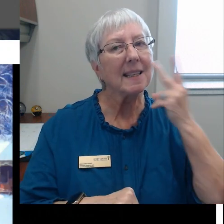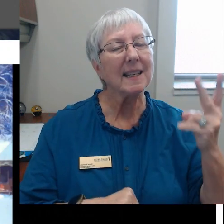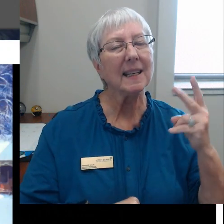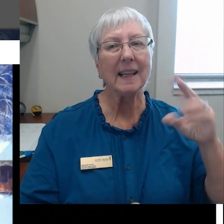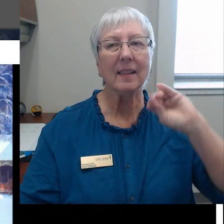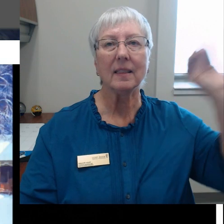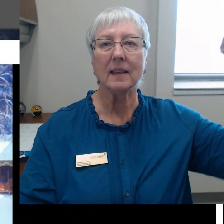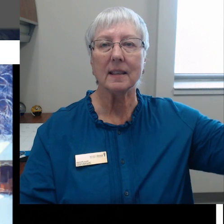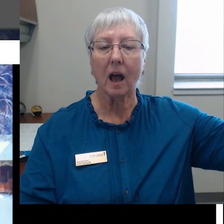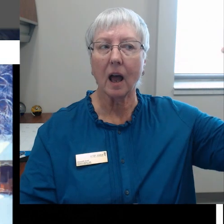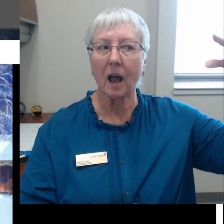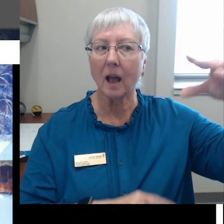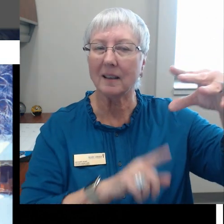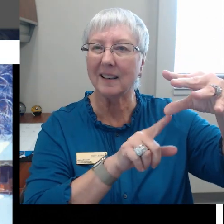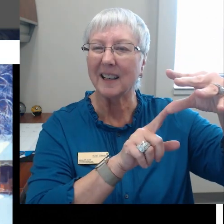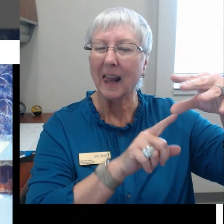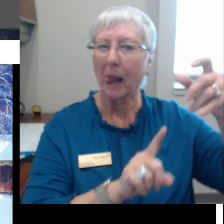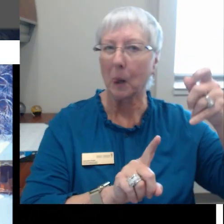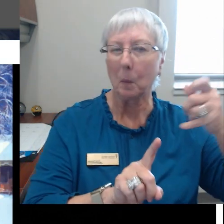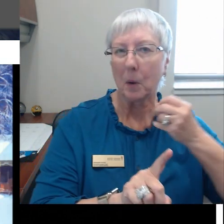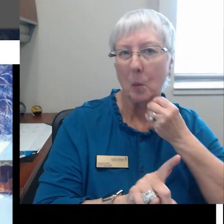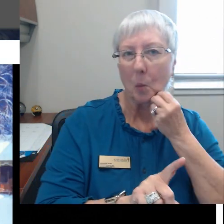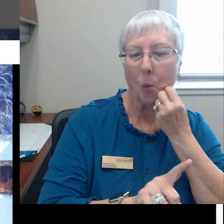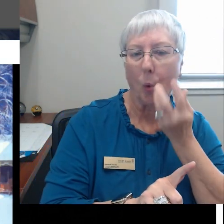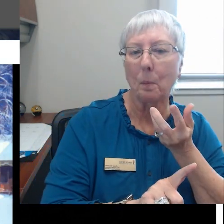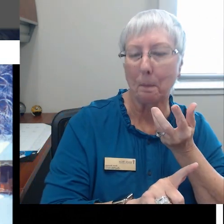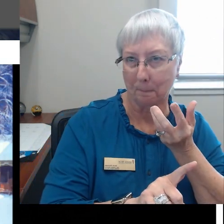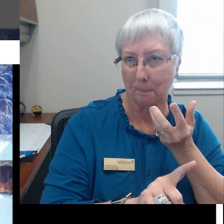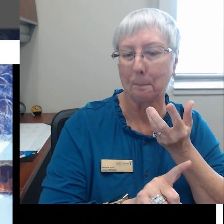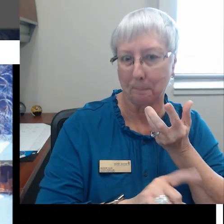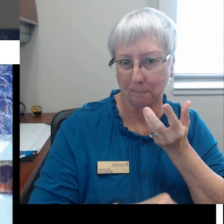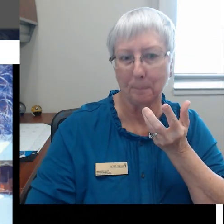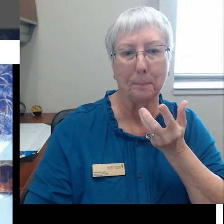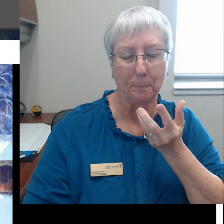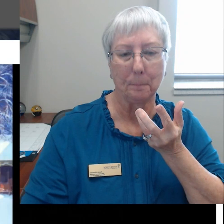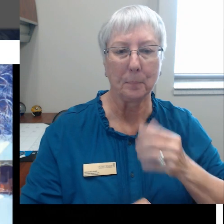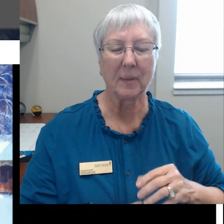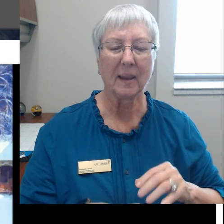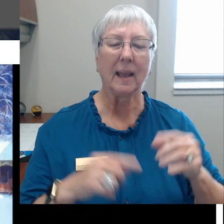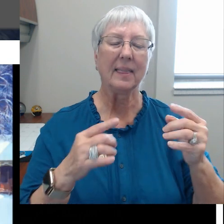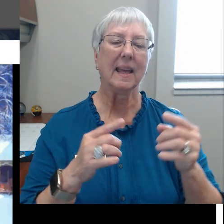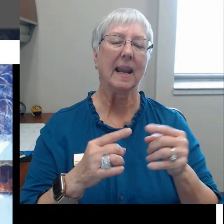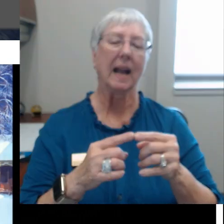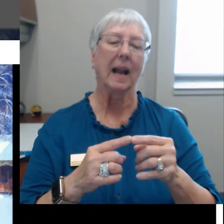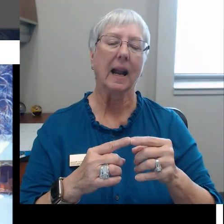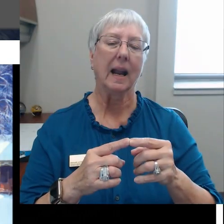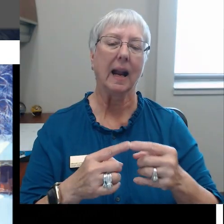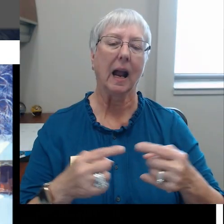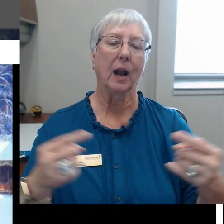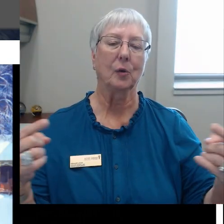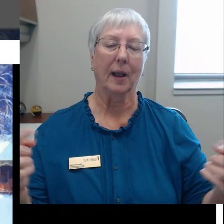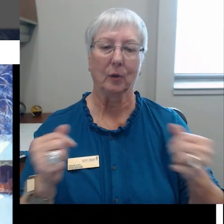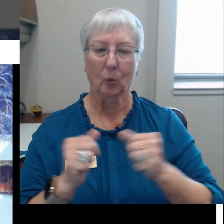uses the temperature of the slight warmth of the sun as a point of contrast on the large field of